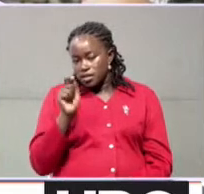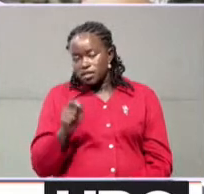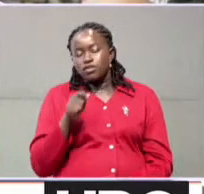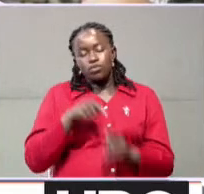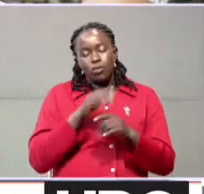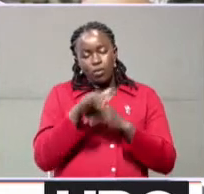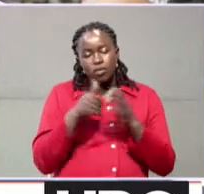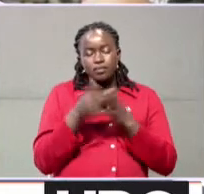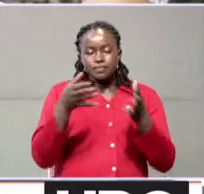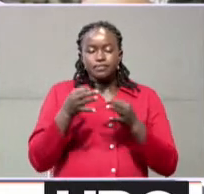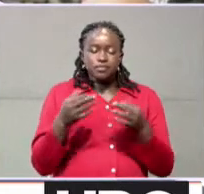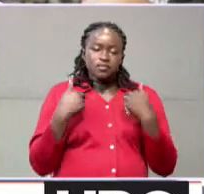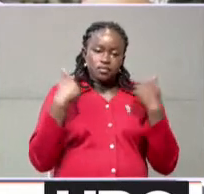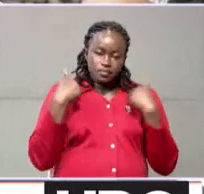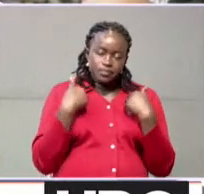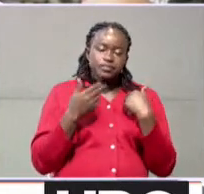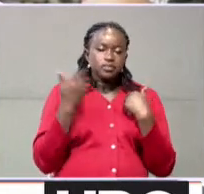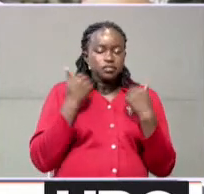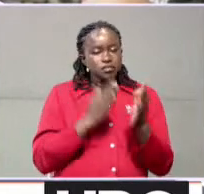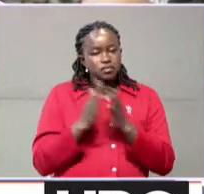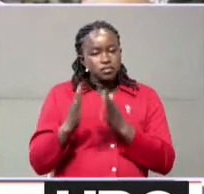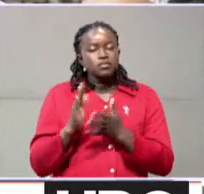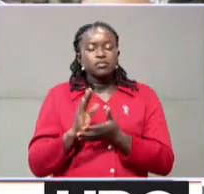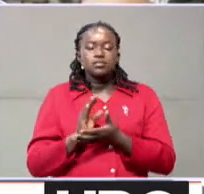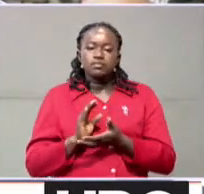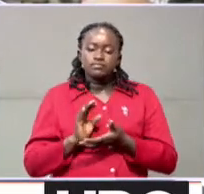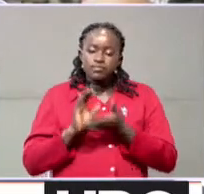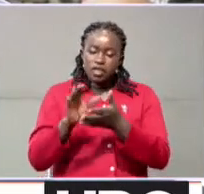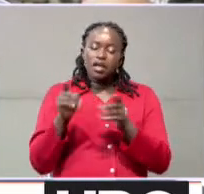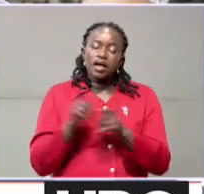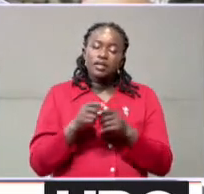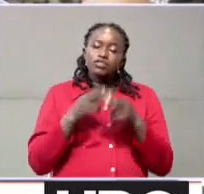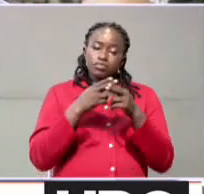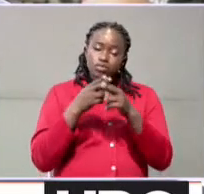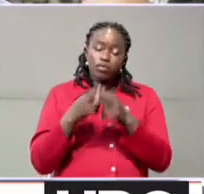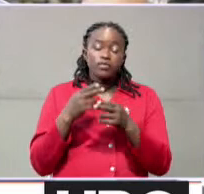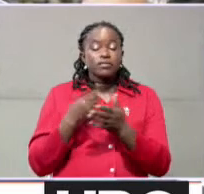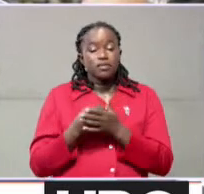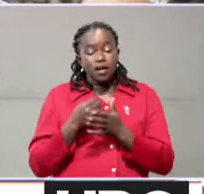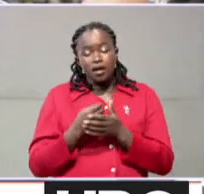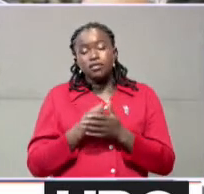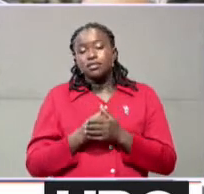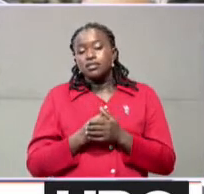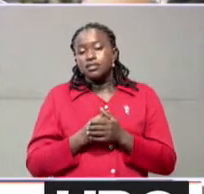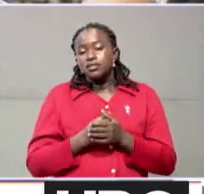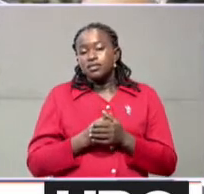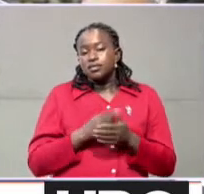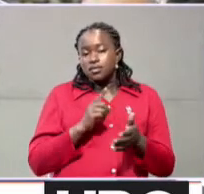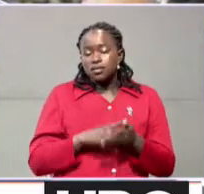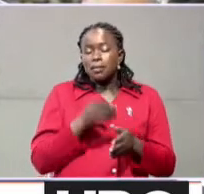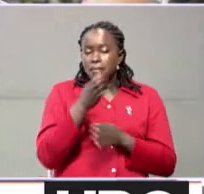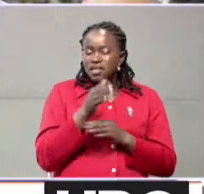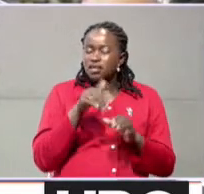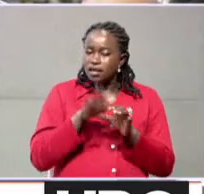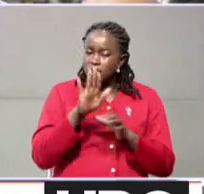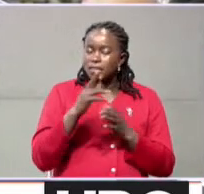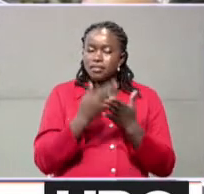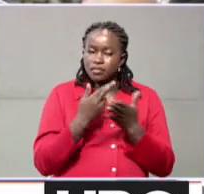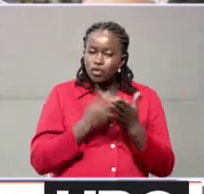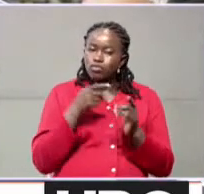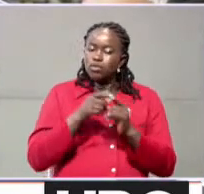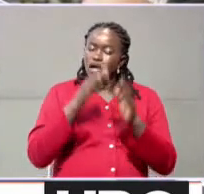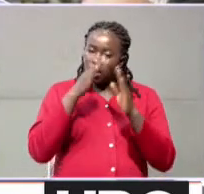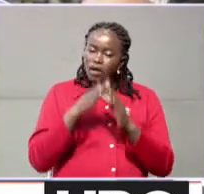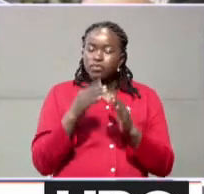officers was supposed to be channeled as revolving funds five the minister in his report to the house